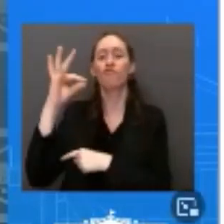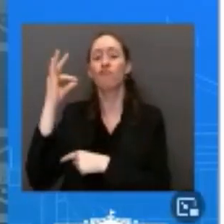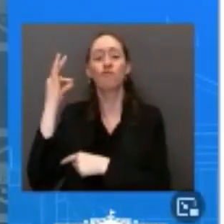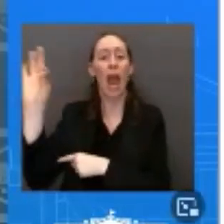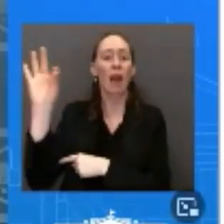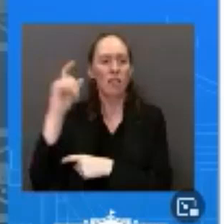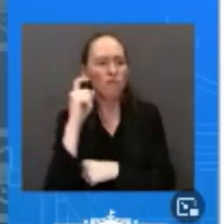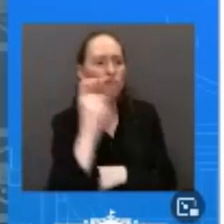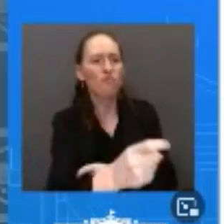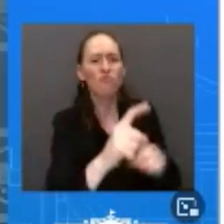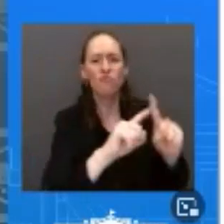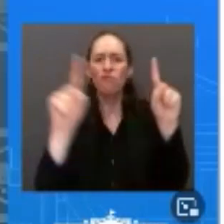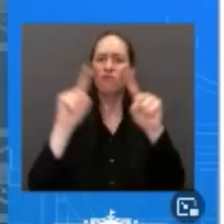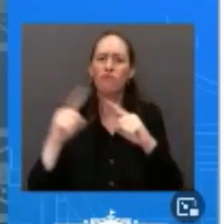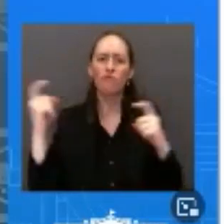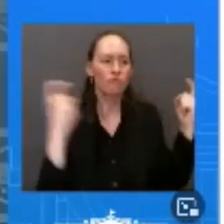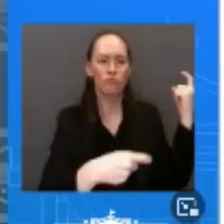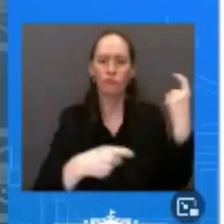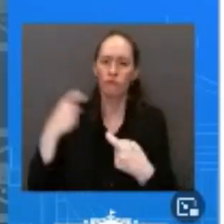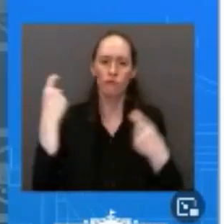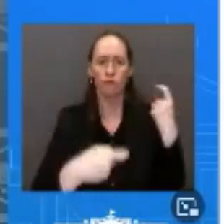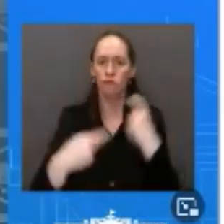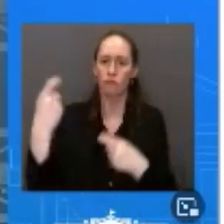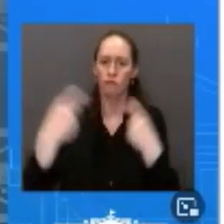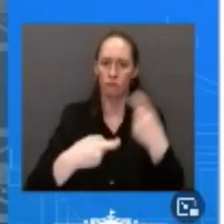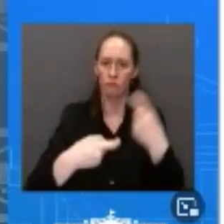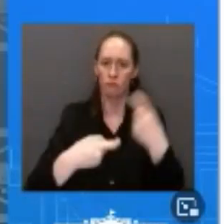know, you don't go after a crocodile with a corn stalk,